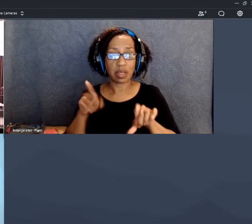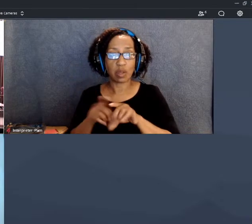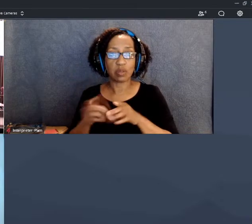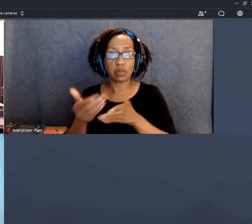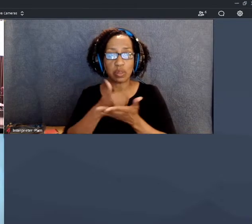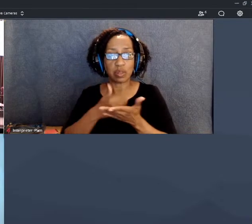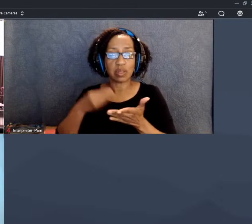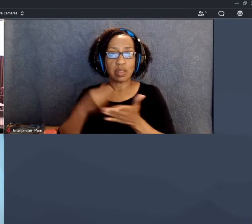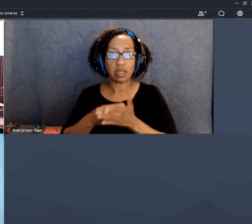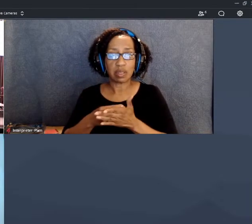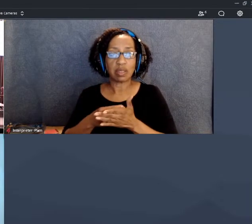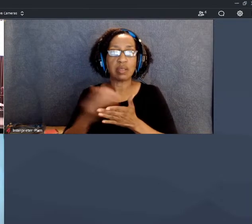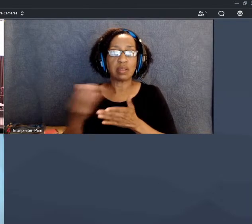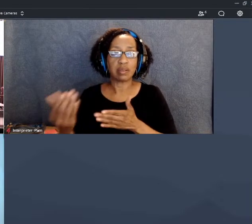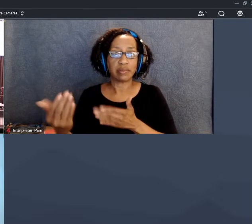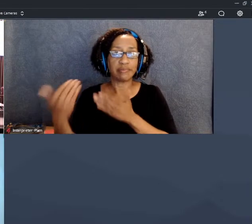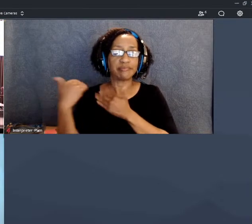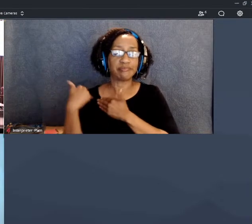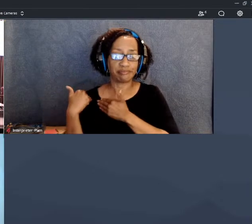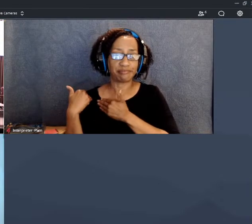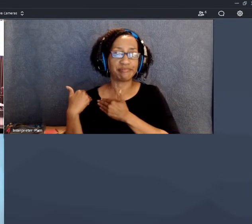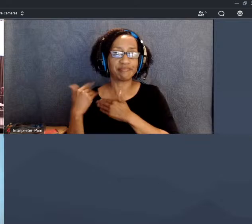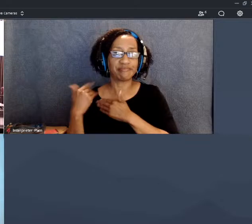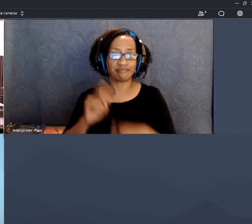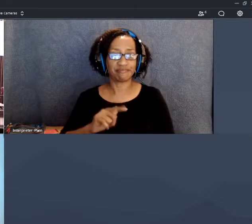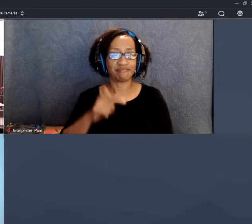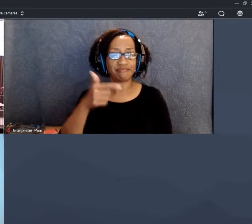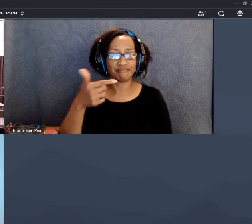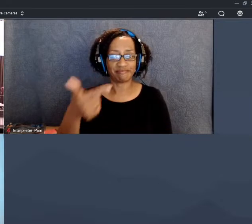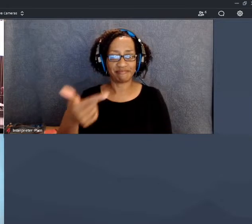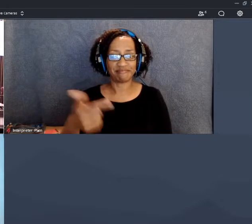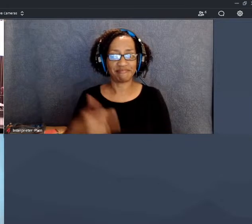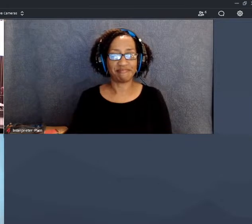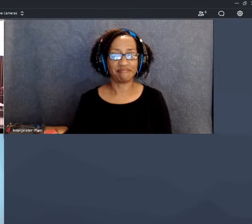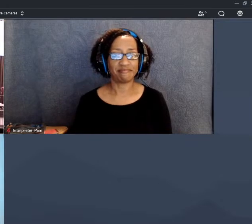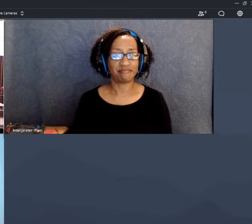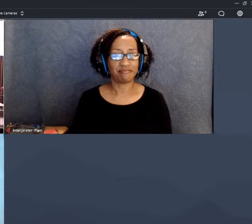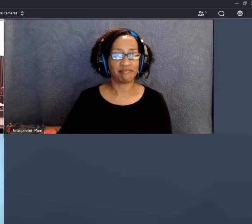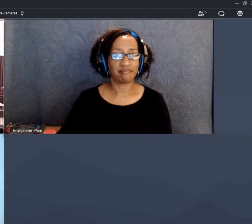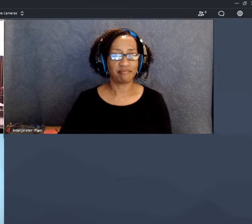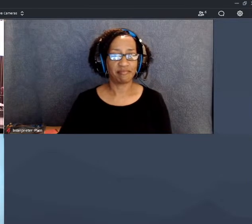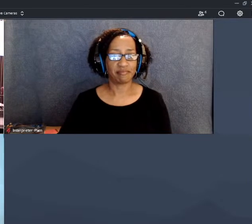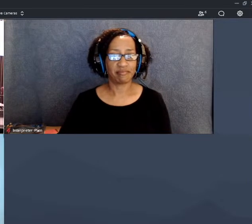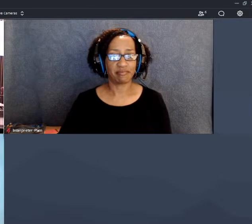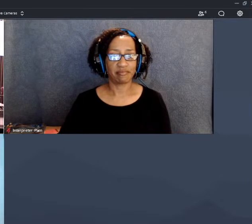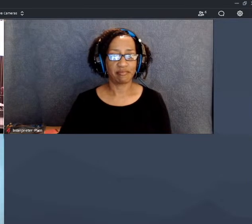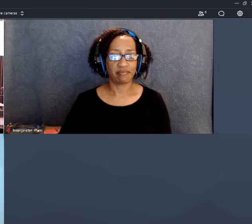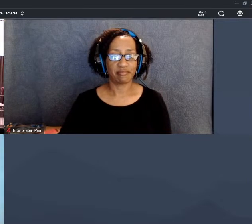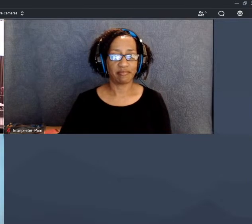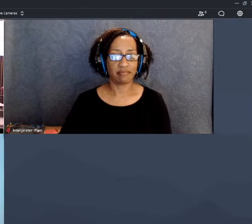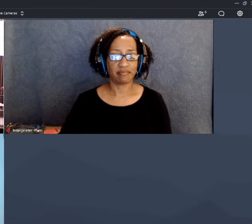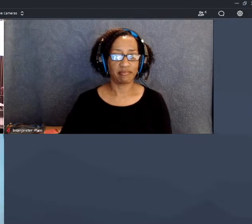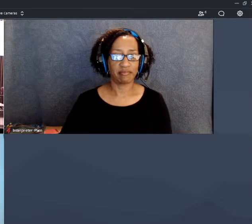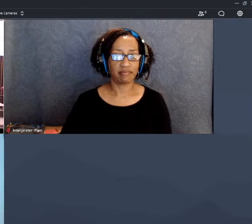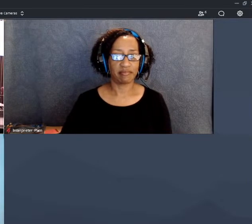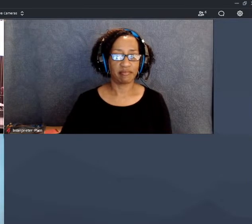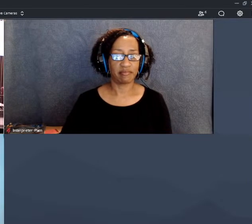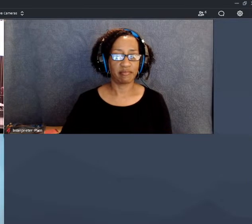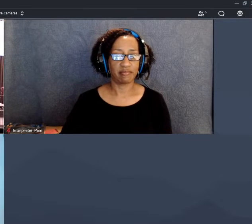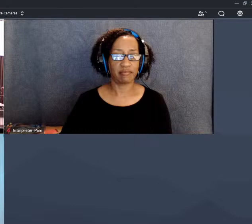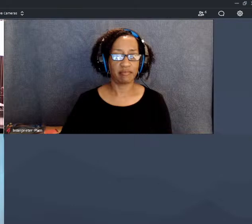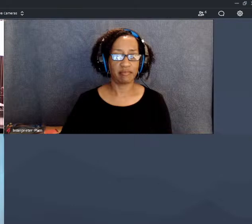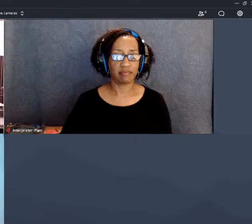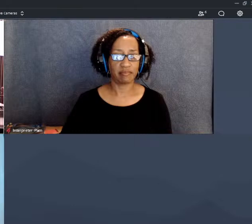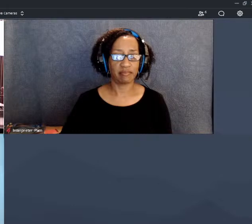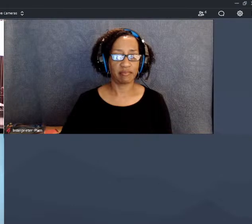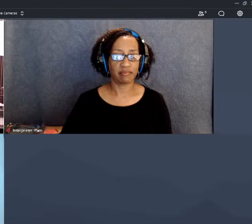be on us. As you know, we can't pay for what we're doing now. Right. So, I mean, come on. That's what this is about.